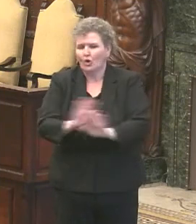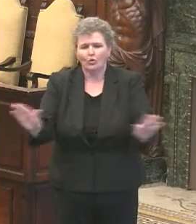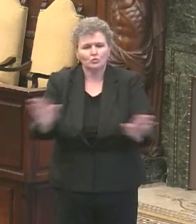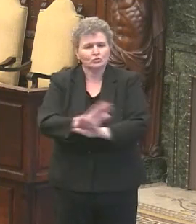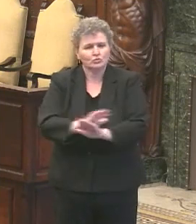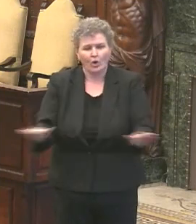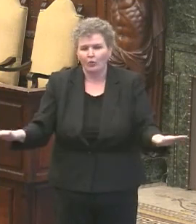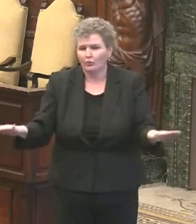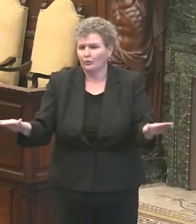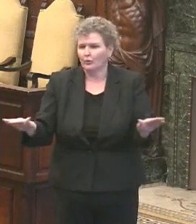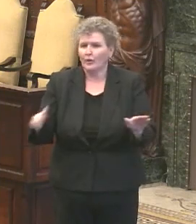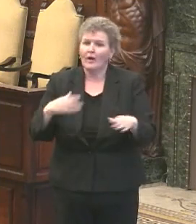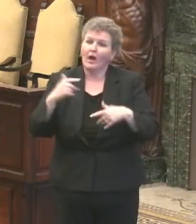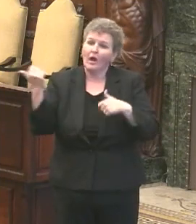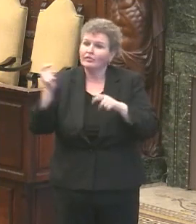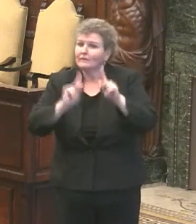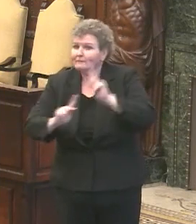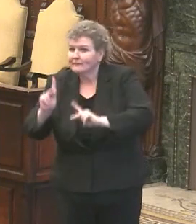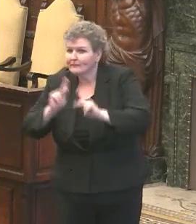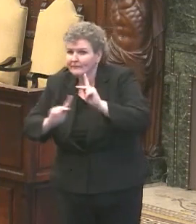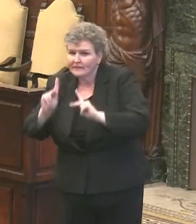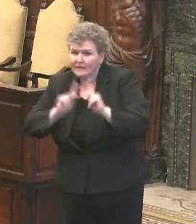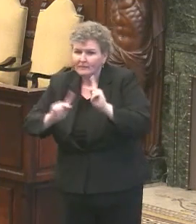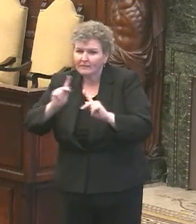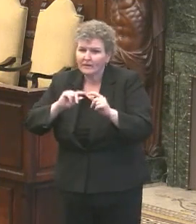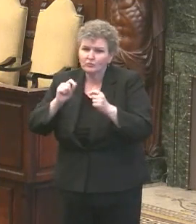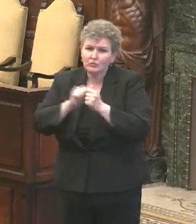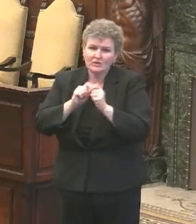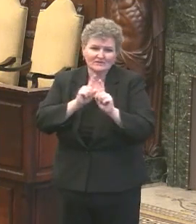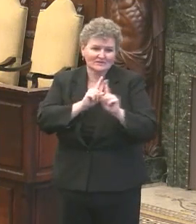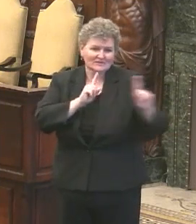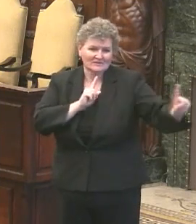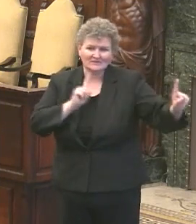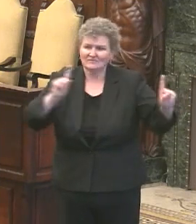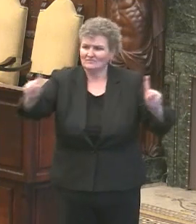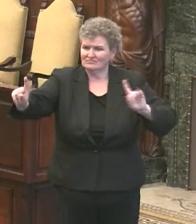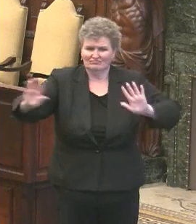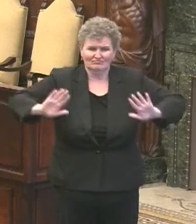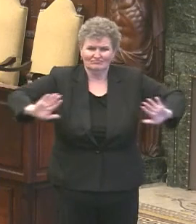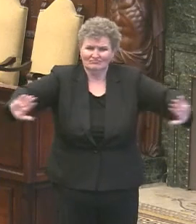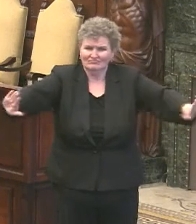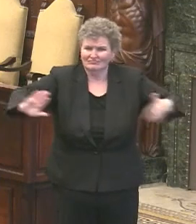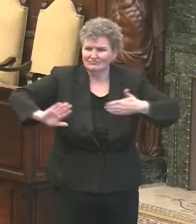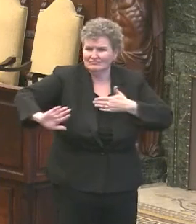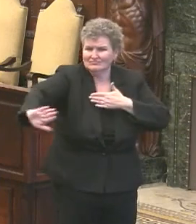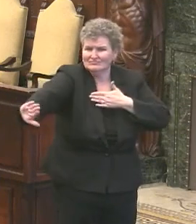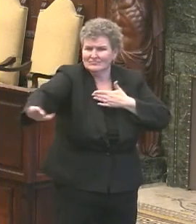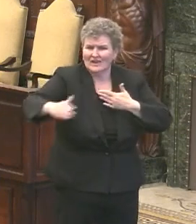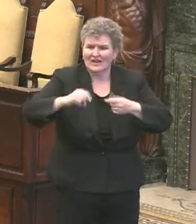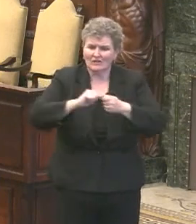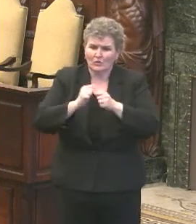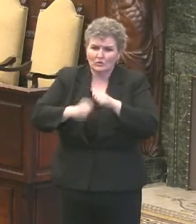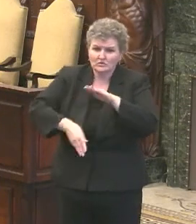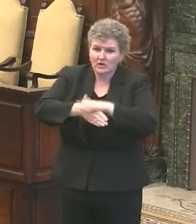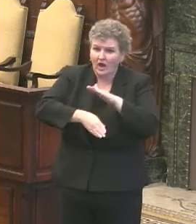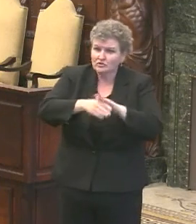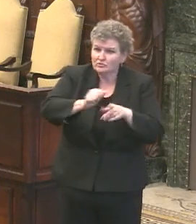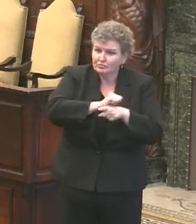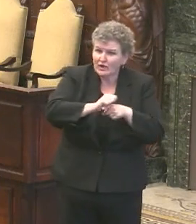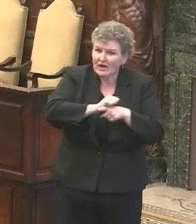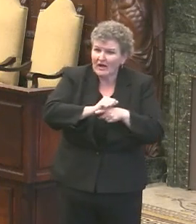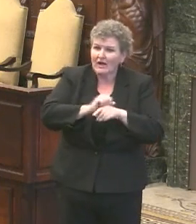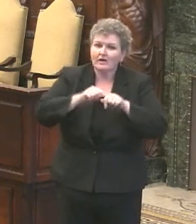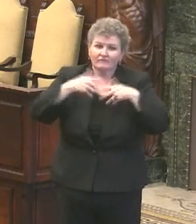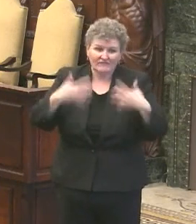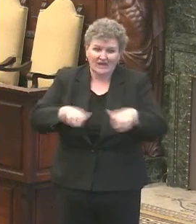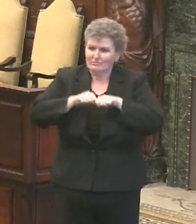stay away from others unless it really is necessary. Don't have a get together after soccer practice. Don't join your friends to